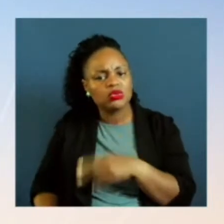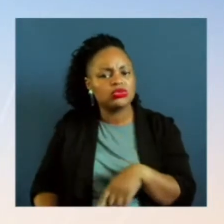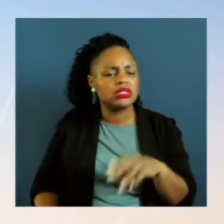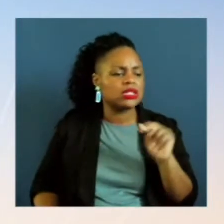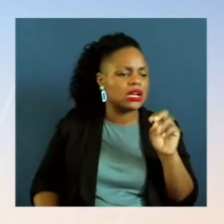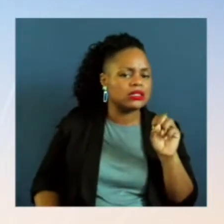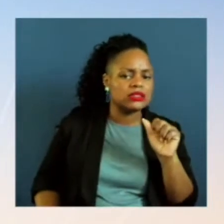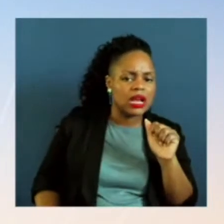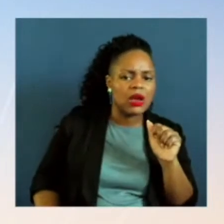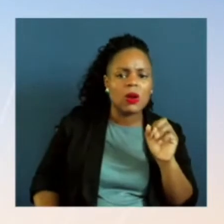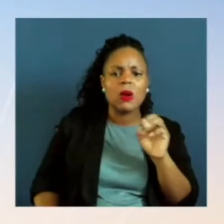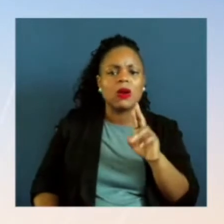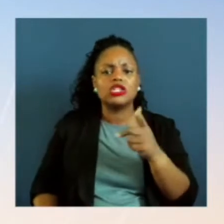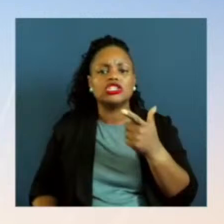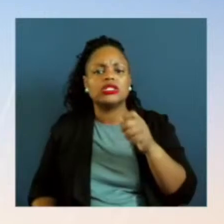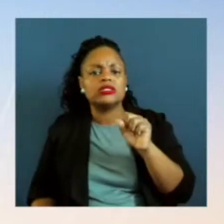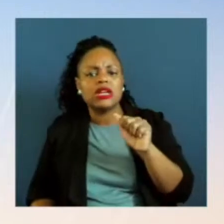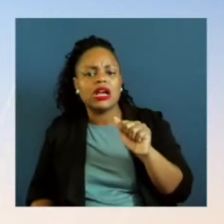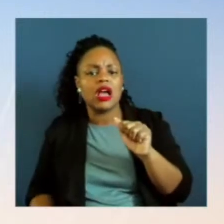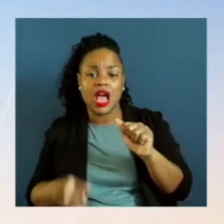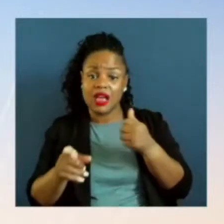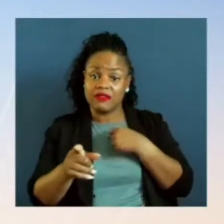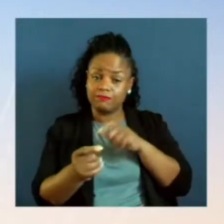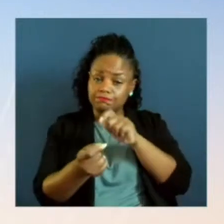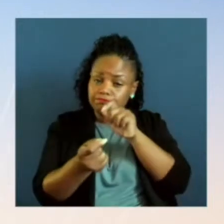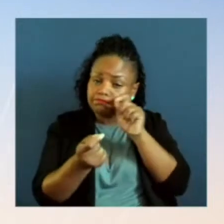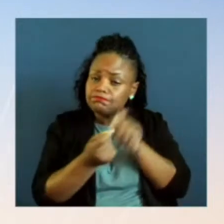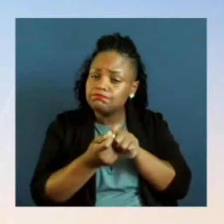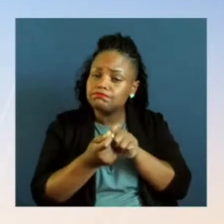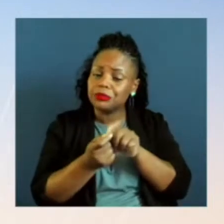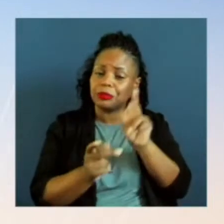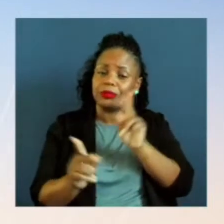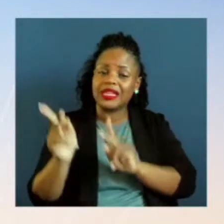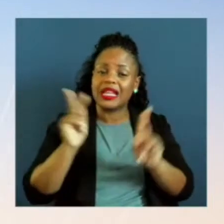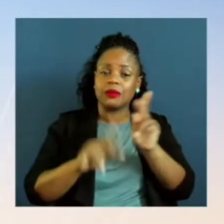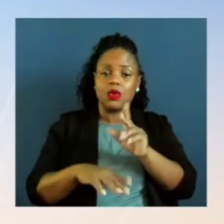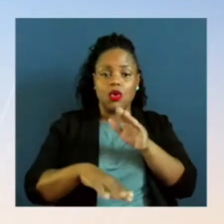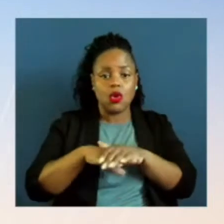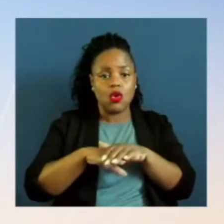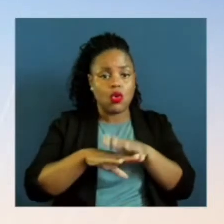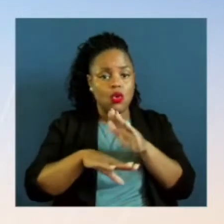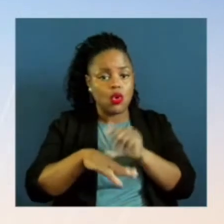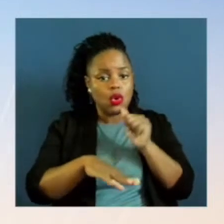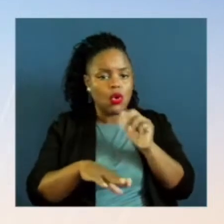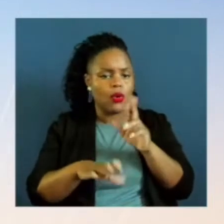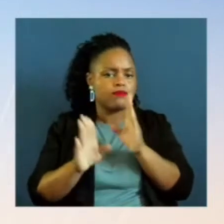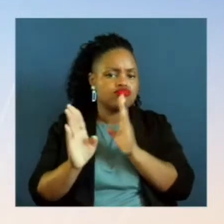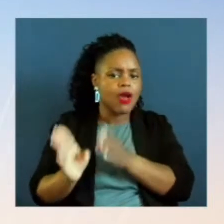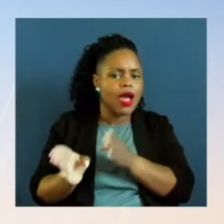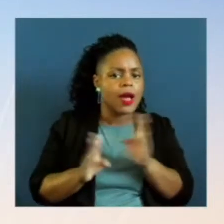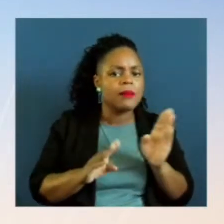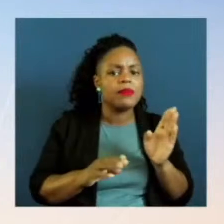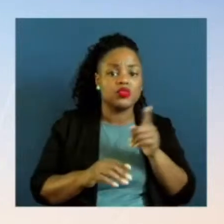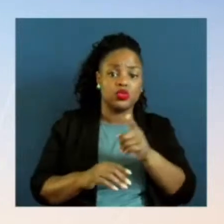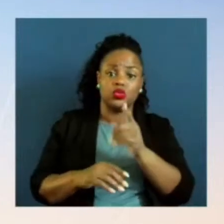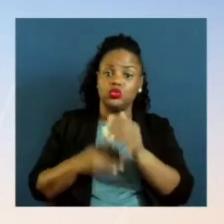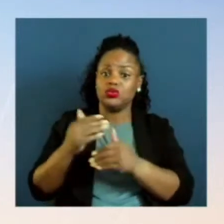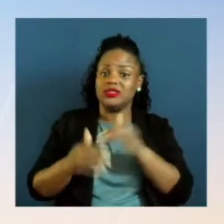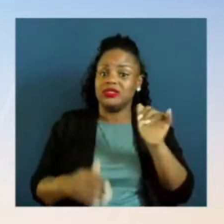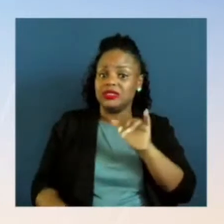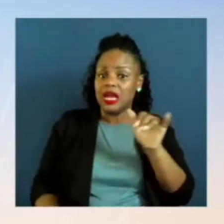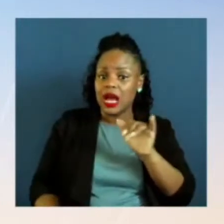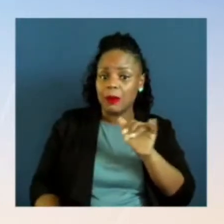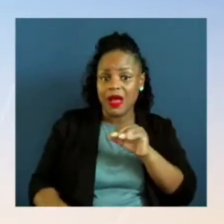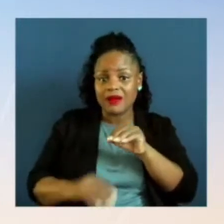Do you have certain preparations that you're making on your end in addition to the advice you're giving to the public? Great question. So first, we